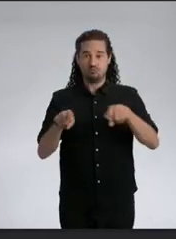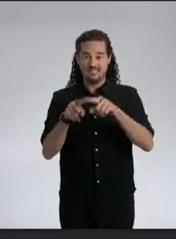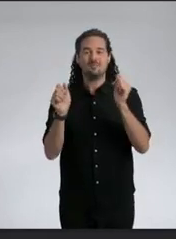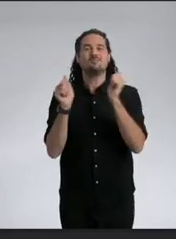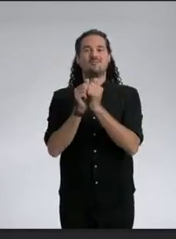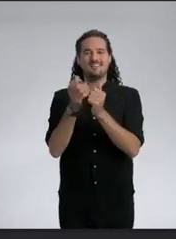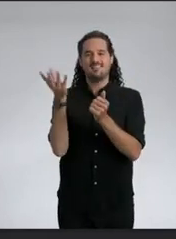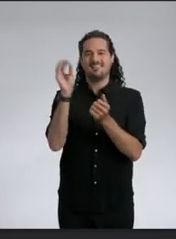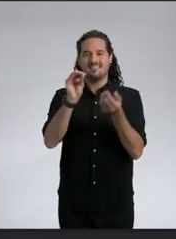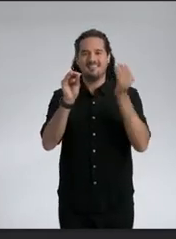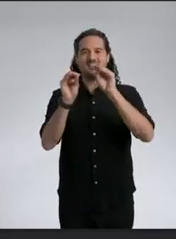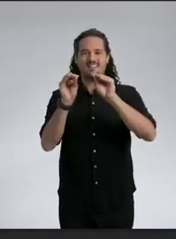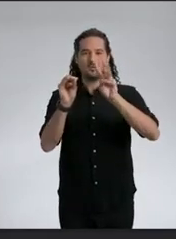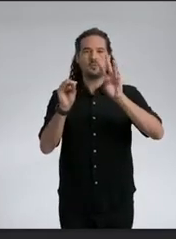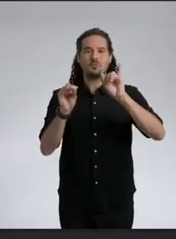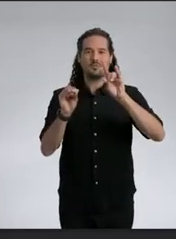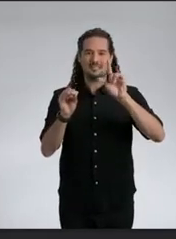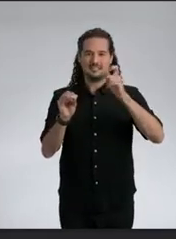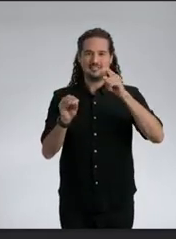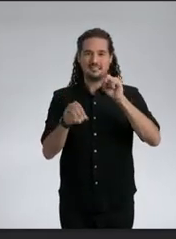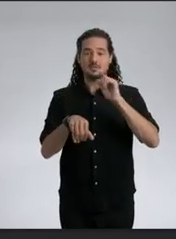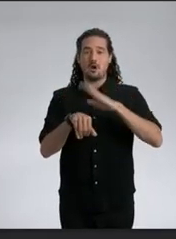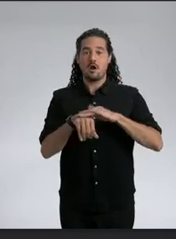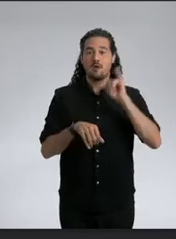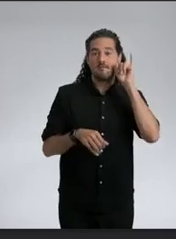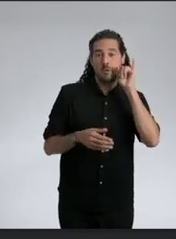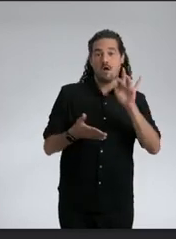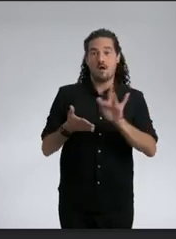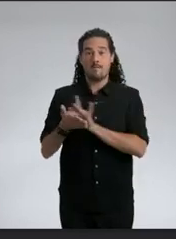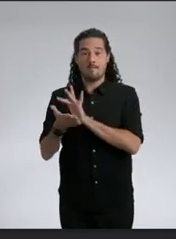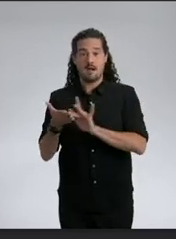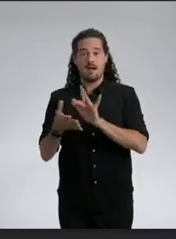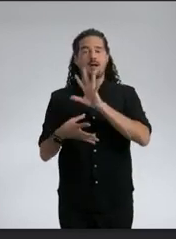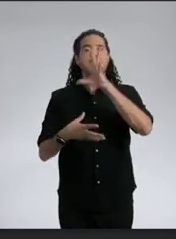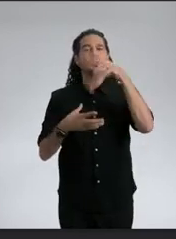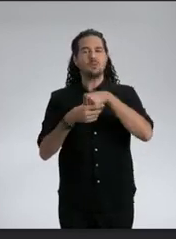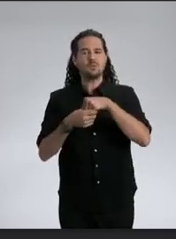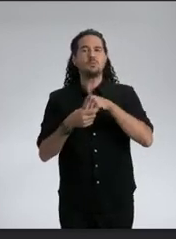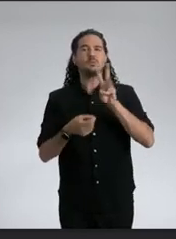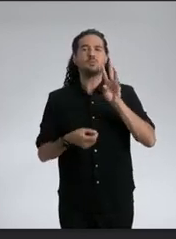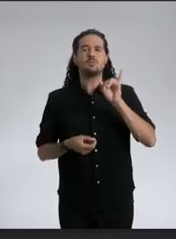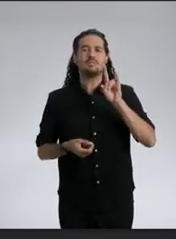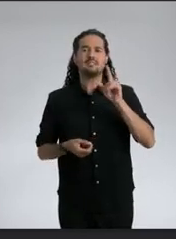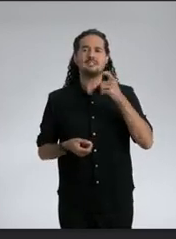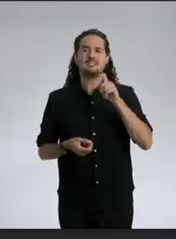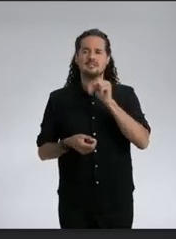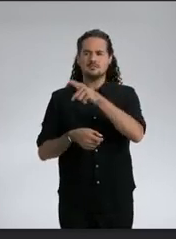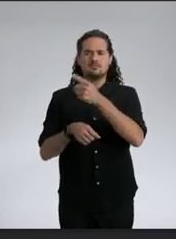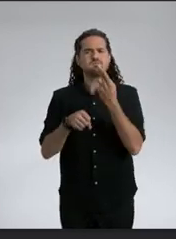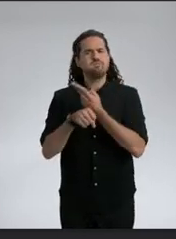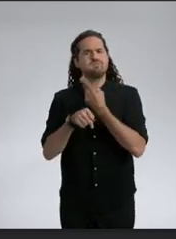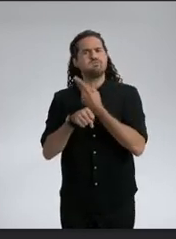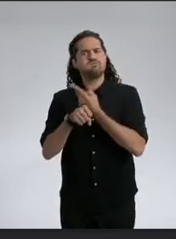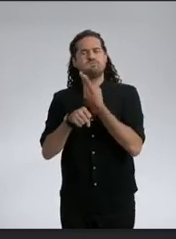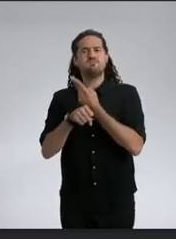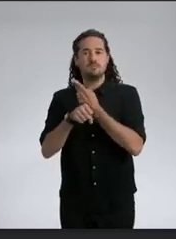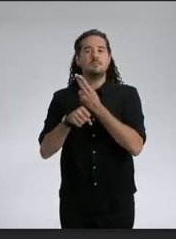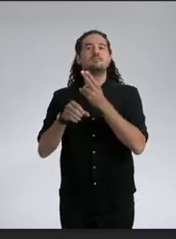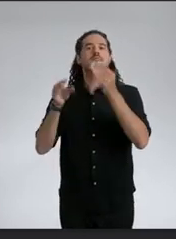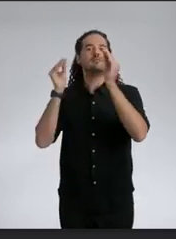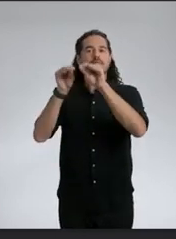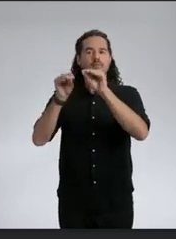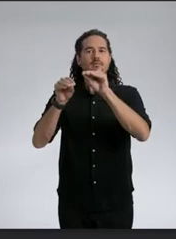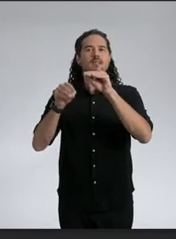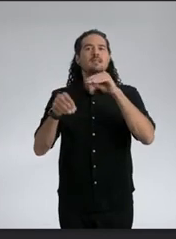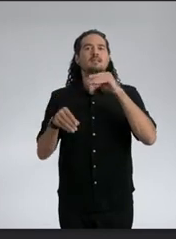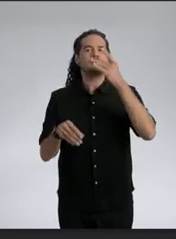iPad. These include widgets from apps people use the most, arranged in smart stacks. Stacks